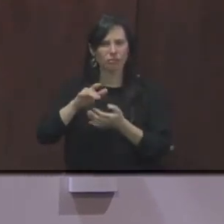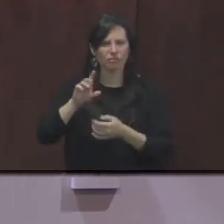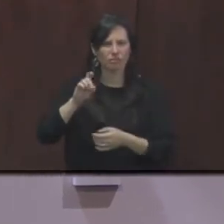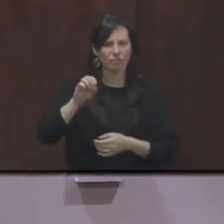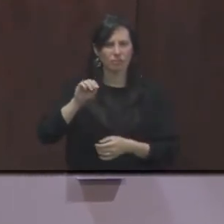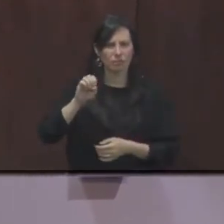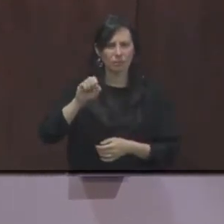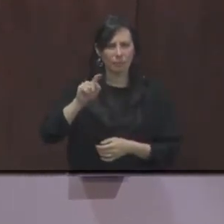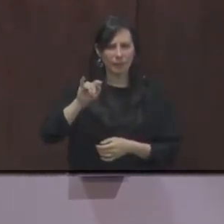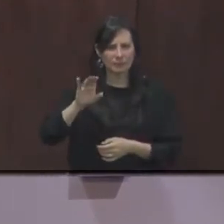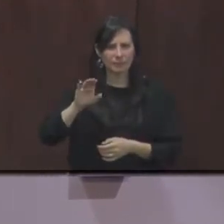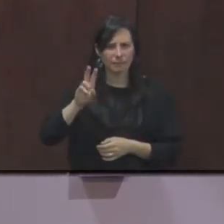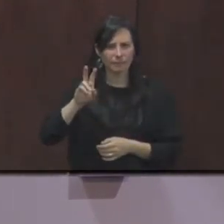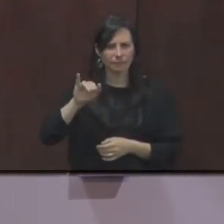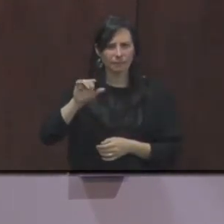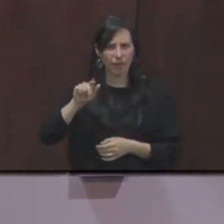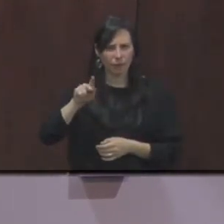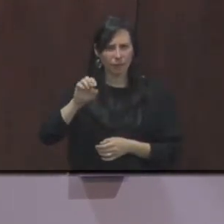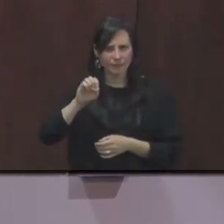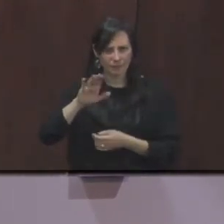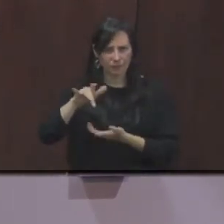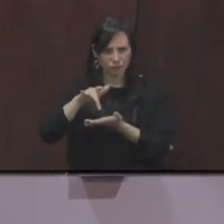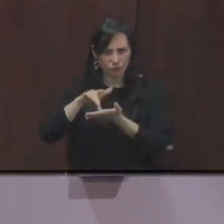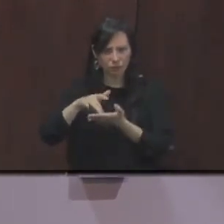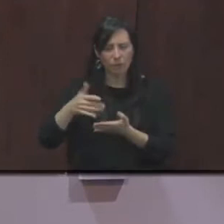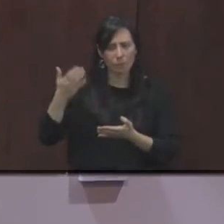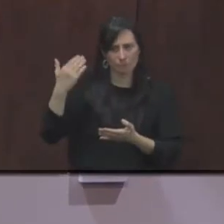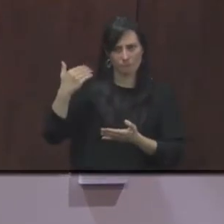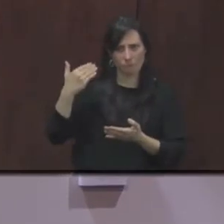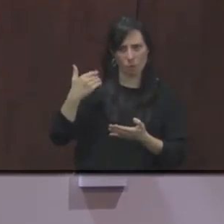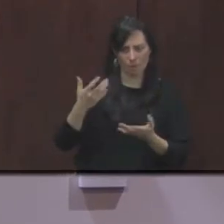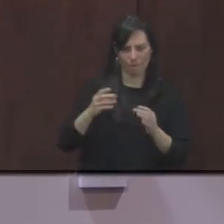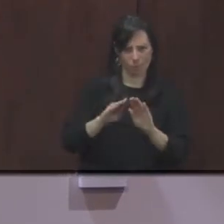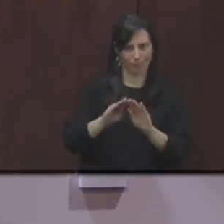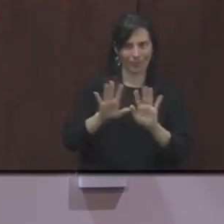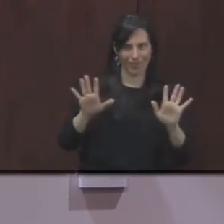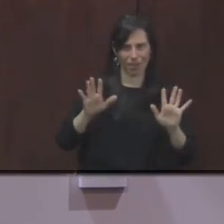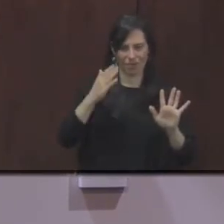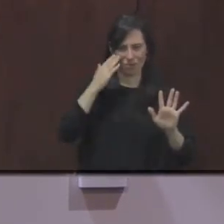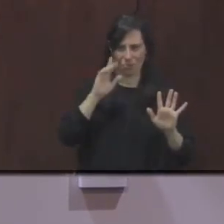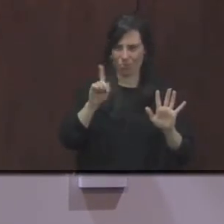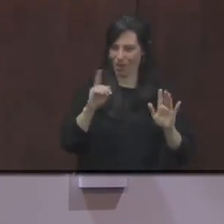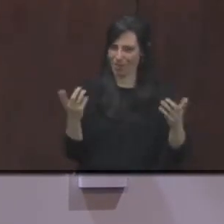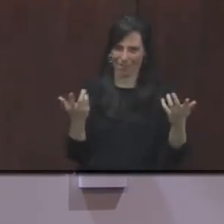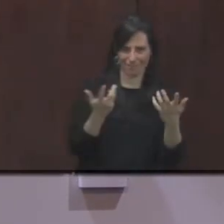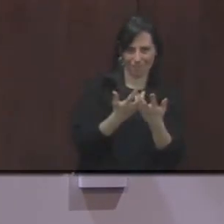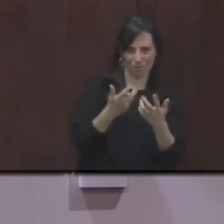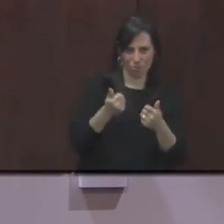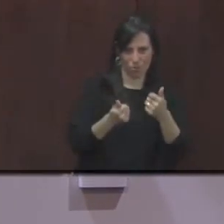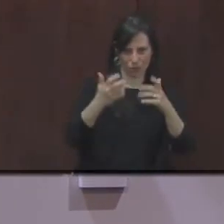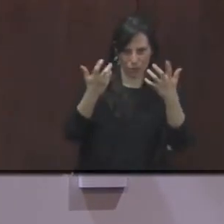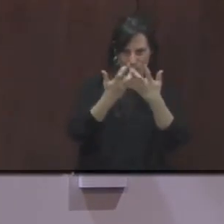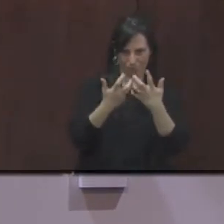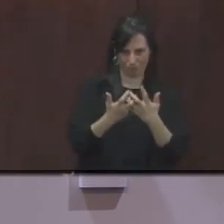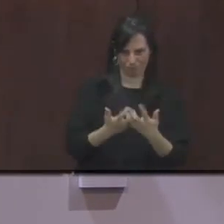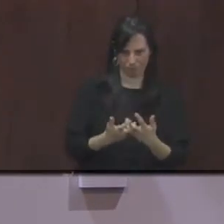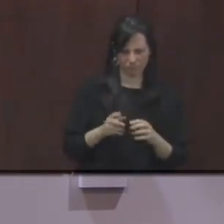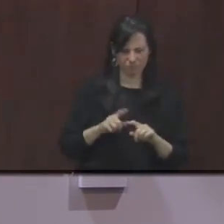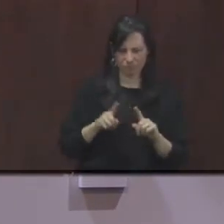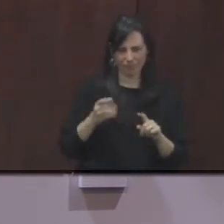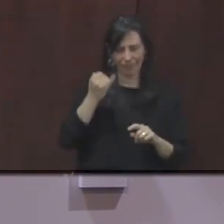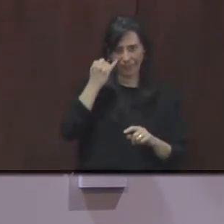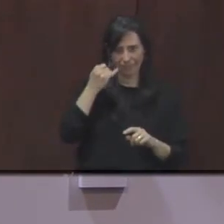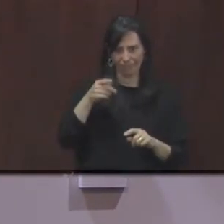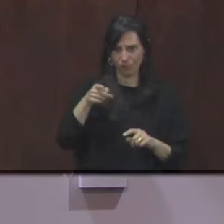thing. It was more clear to me in the previous phasing plan where those folks fall. Mm-hmm. So I guess tell me, if you're 40 years old and you work for one of those